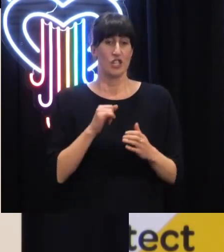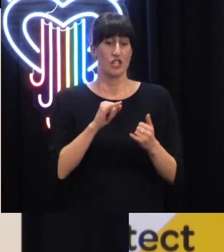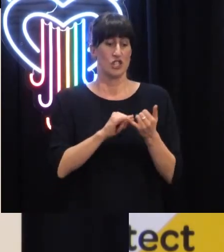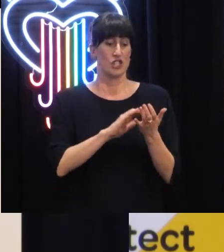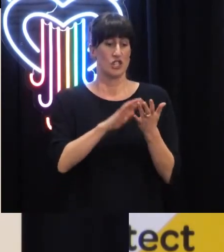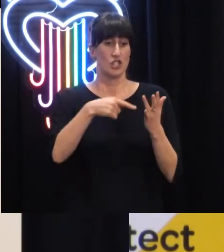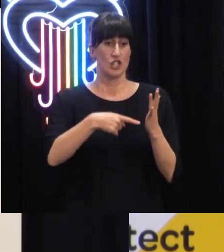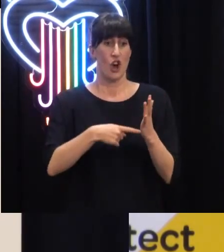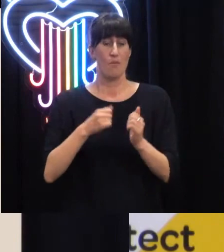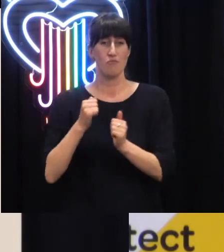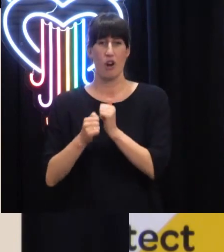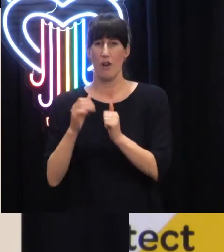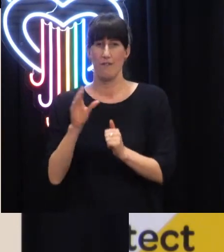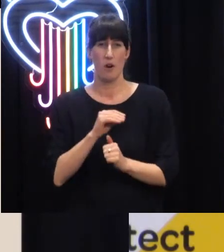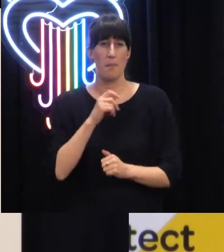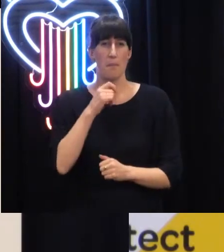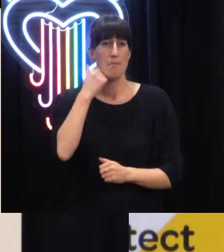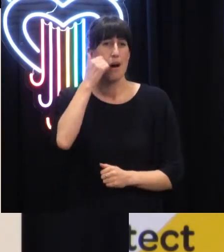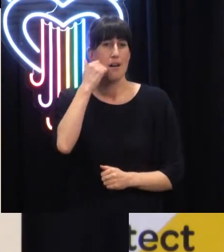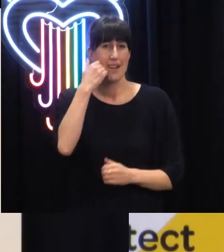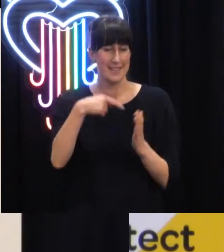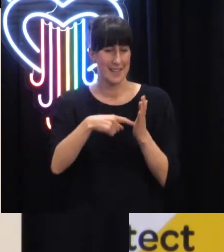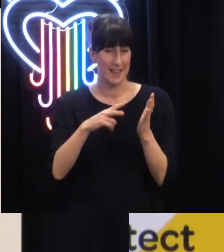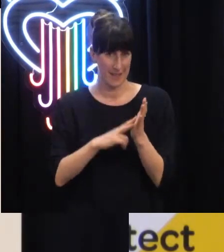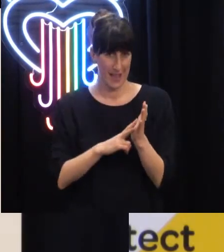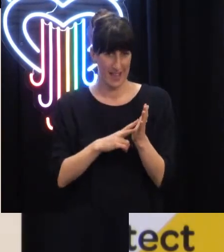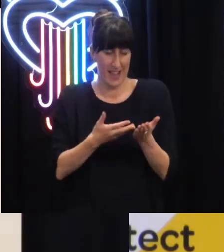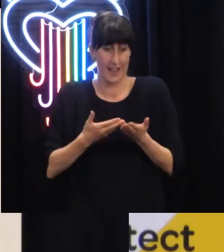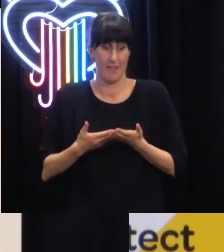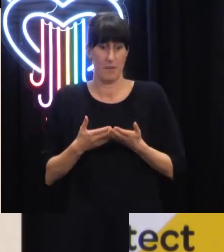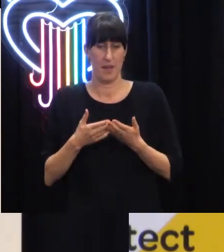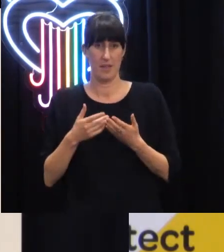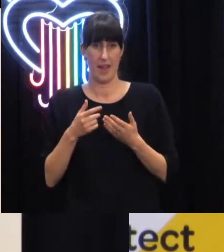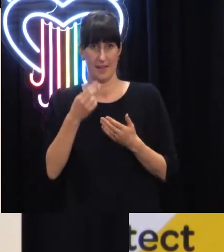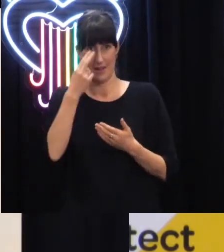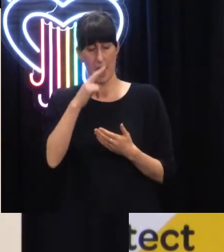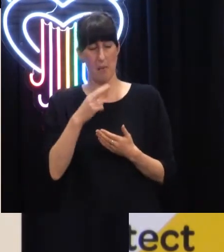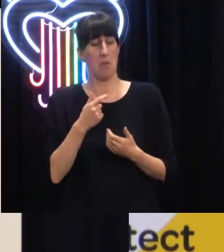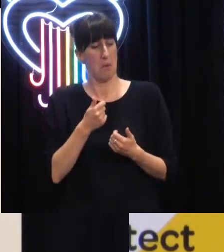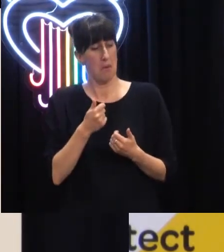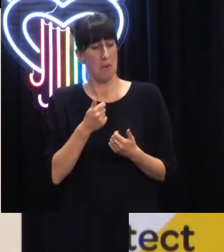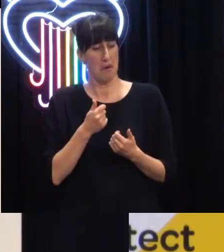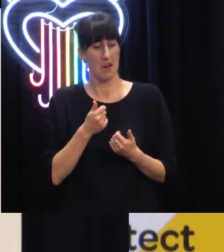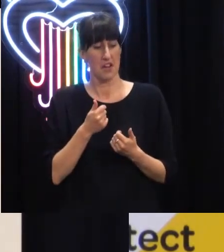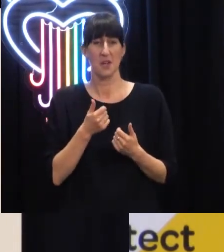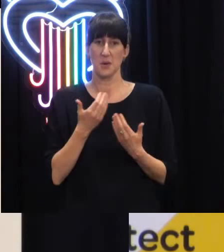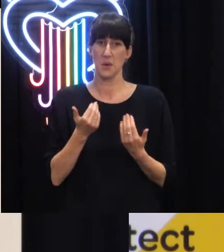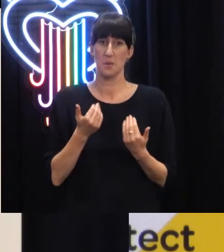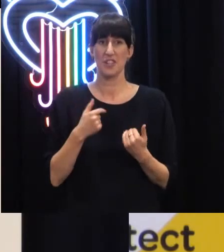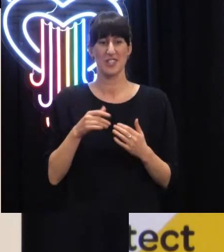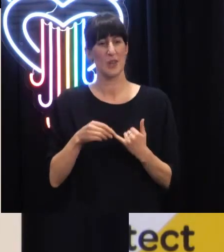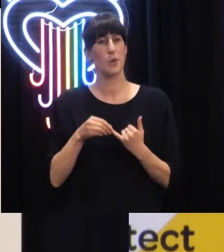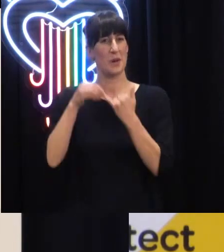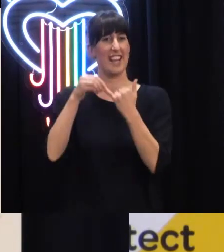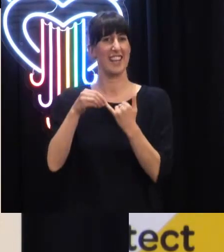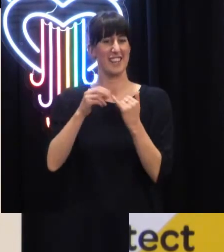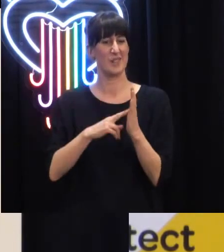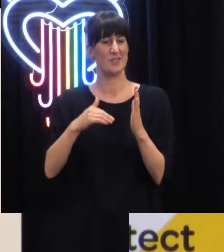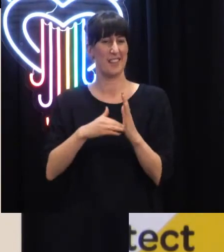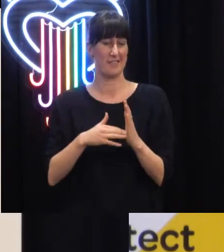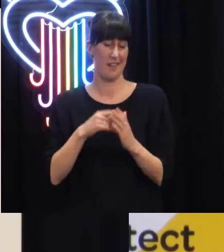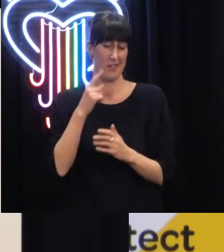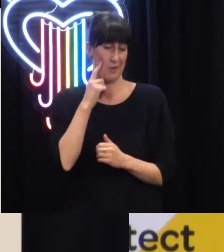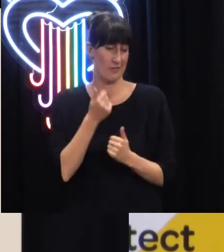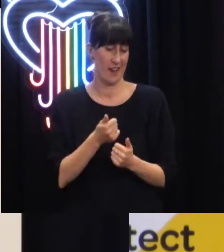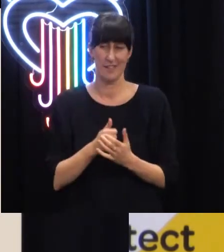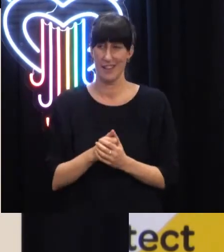as an option, so I think that's where it came from. I think it's pretty unique to New Zealand. It's got a bit of double meaning, so I don't know, I thought it wasn't bad.